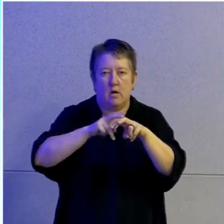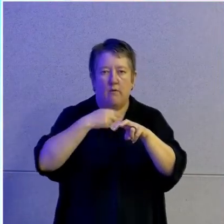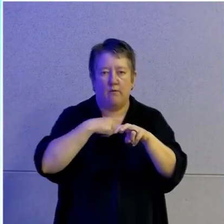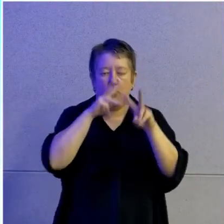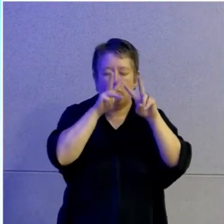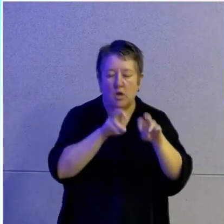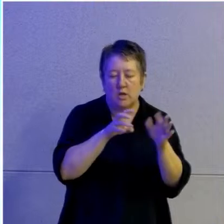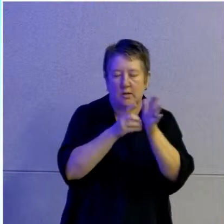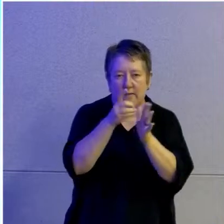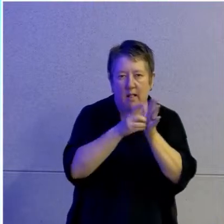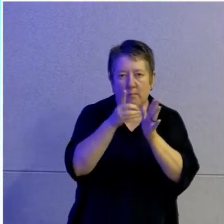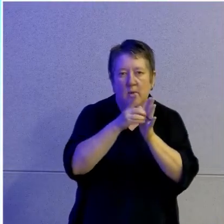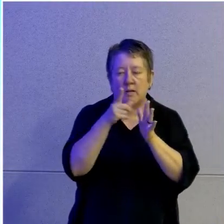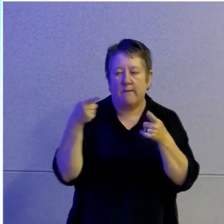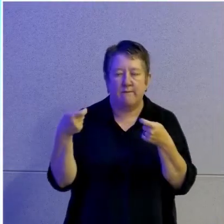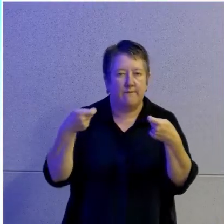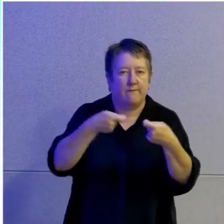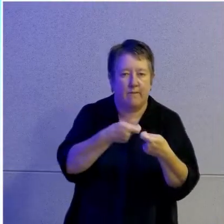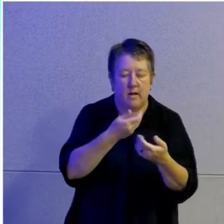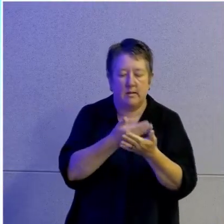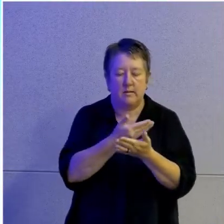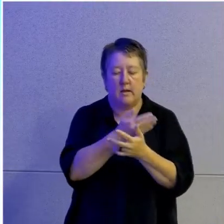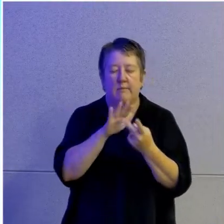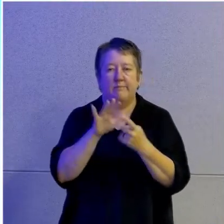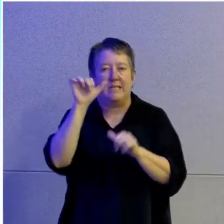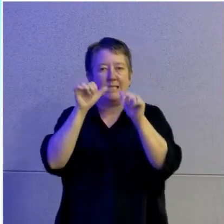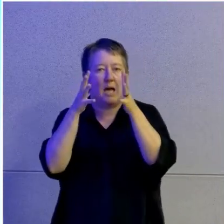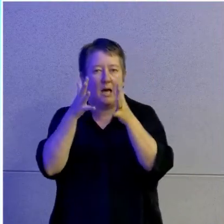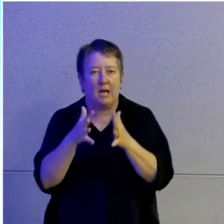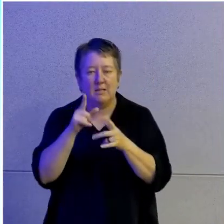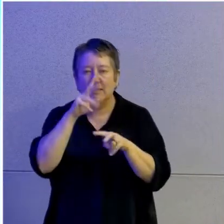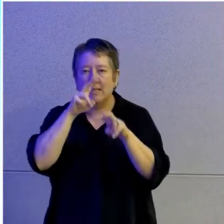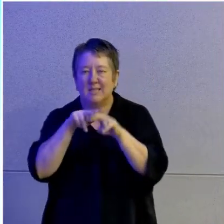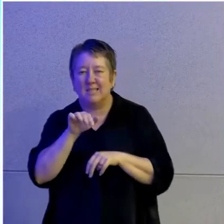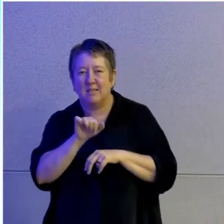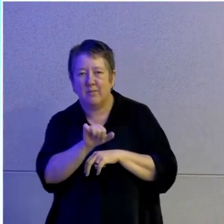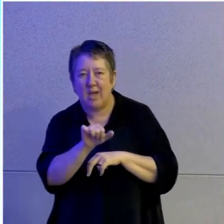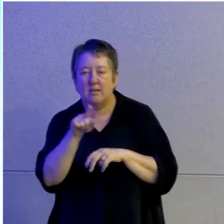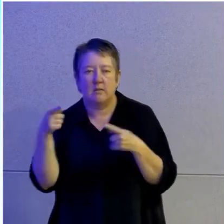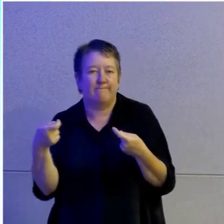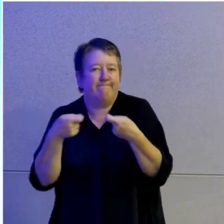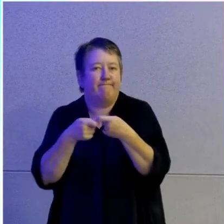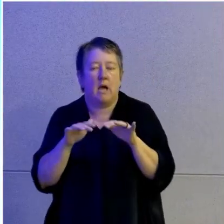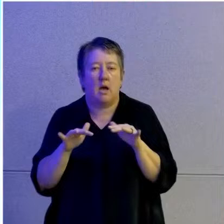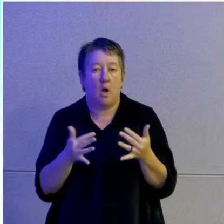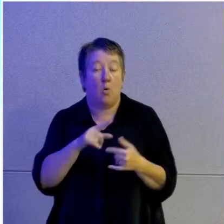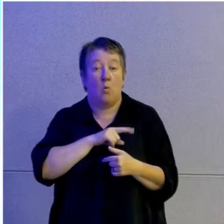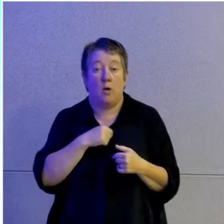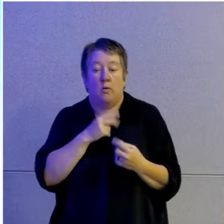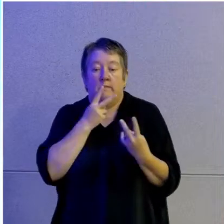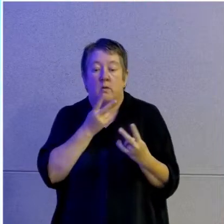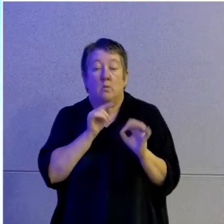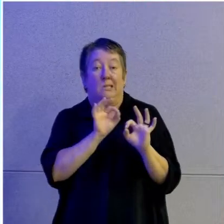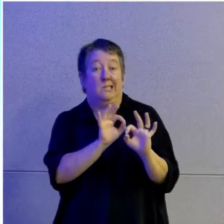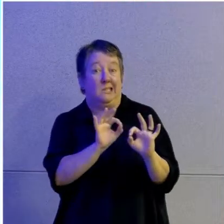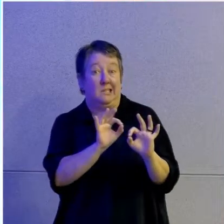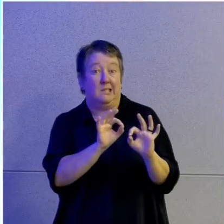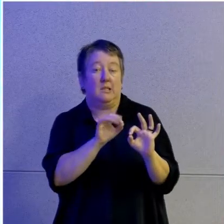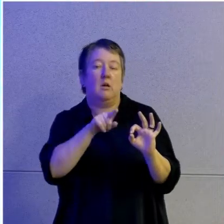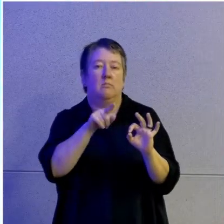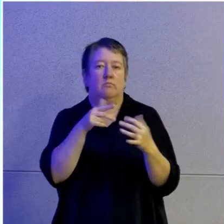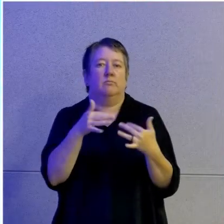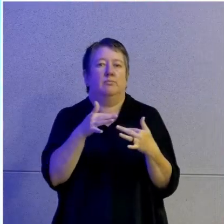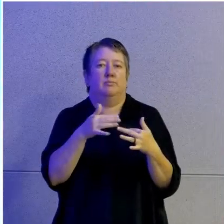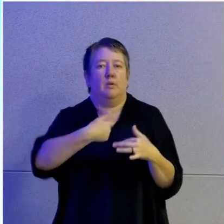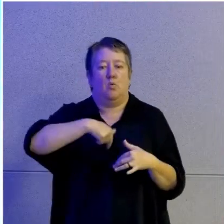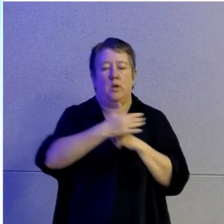we fund the needs of our scientists, because we really see that critical need that we need